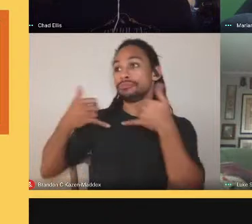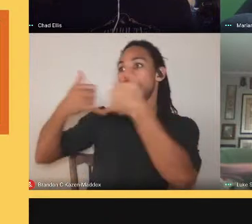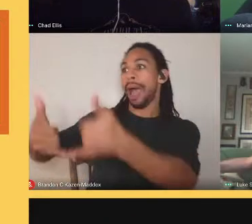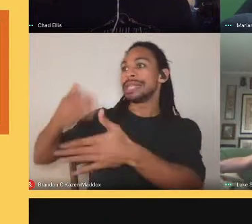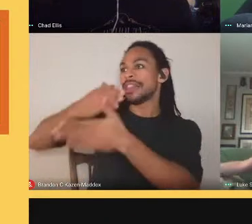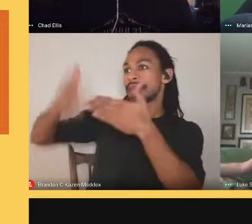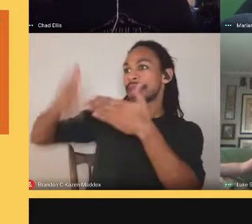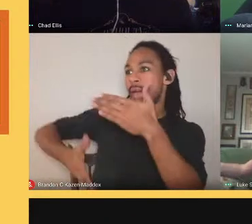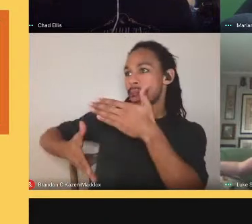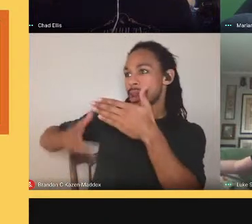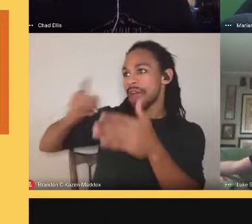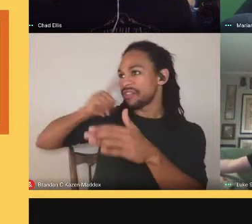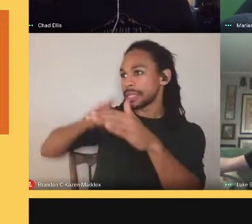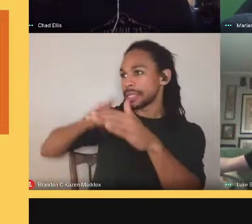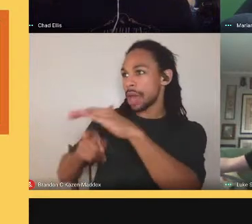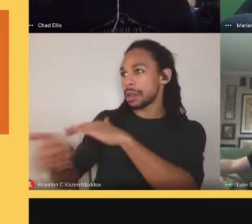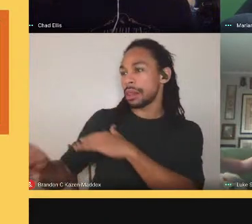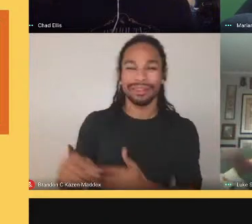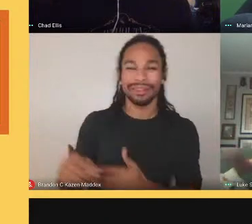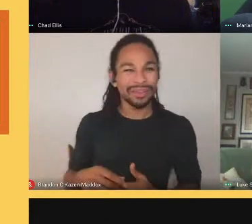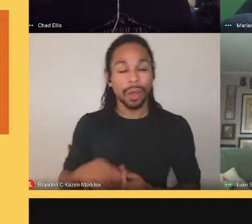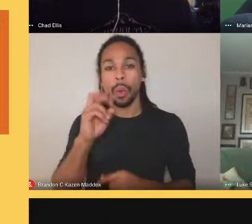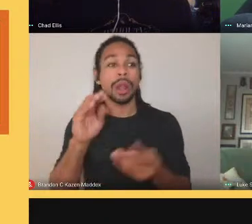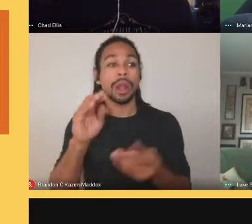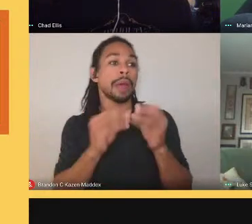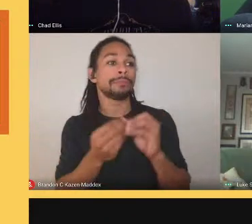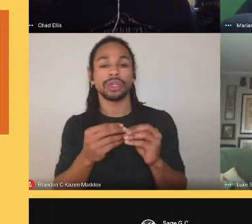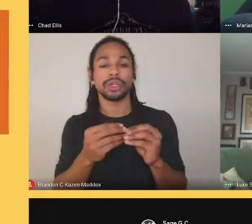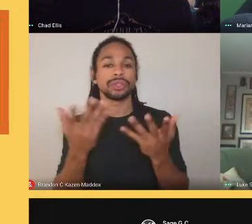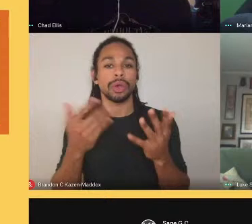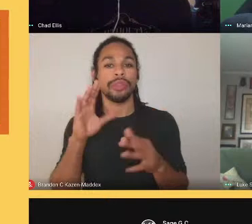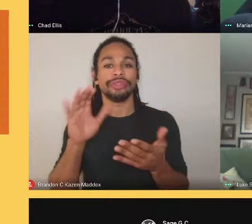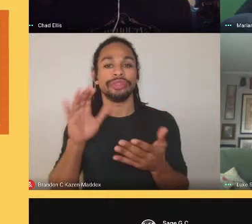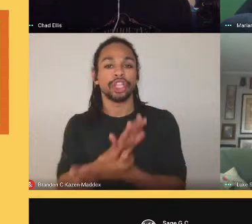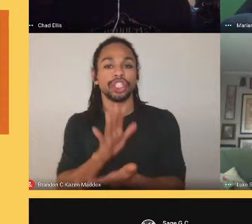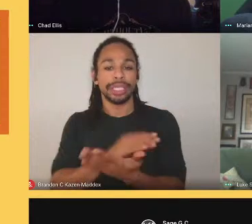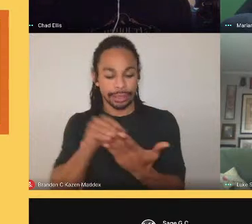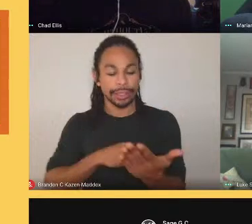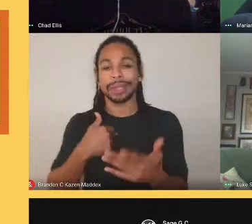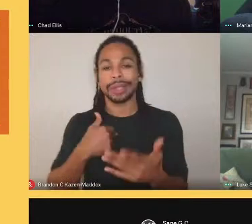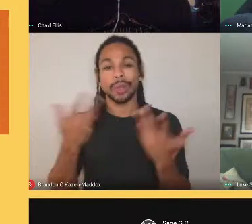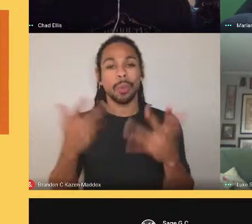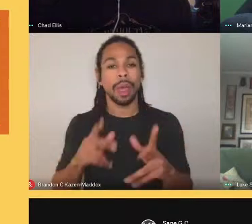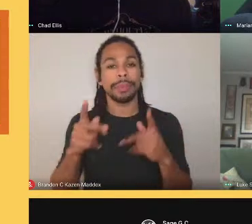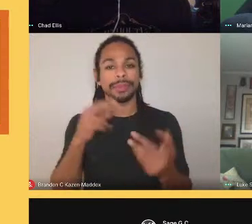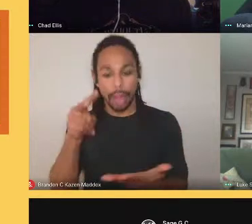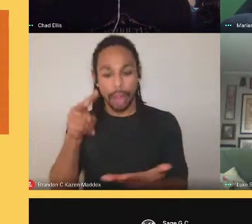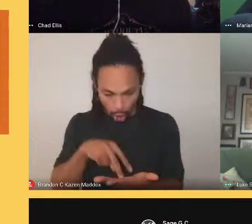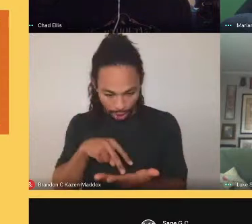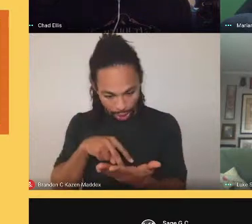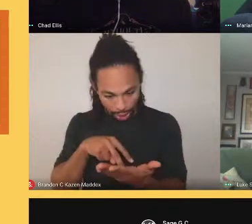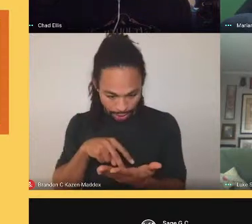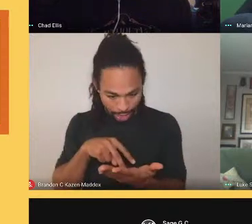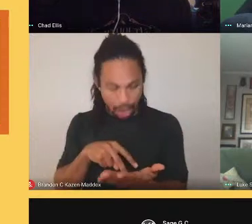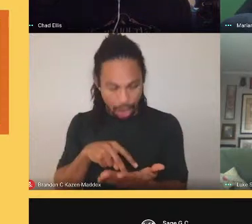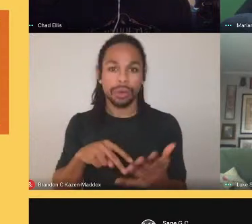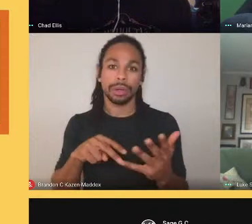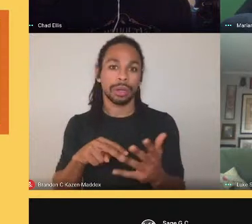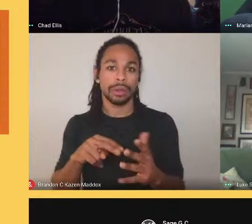I don't want people to be looking down the entire time we're recording. You know, I want them to be making as much eye contact as possible. Yeah.